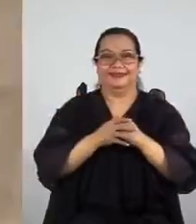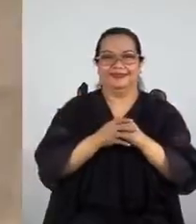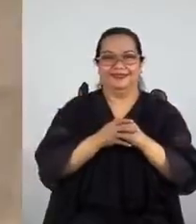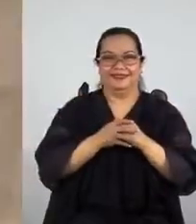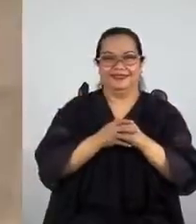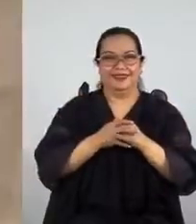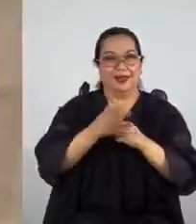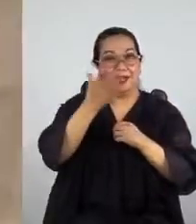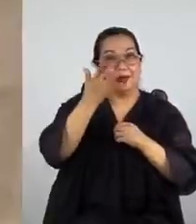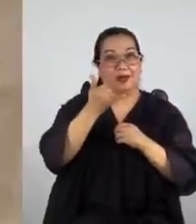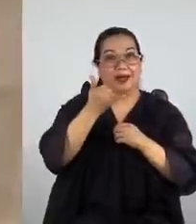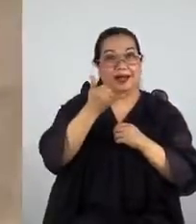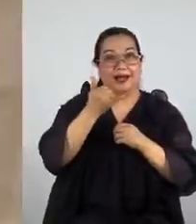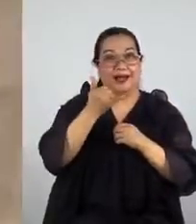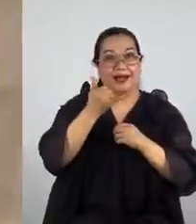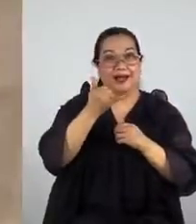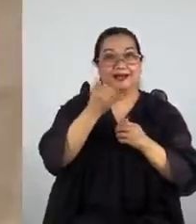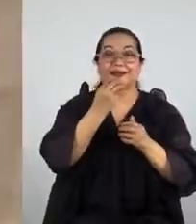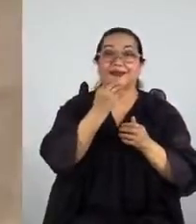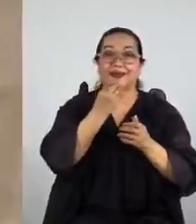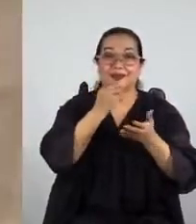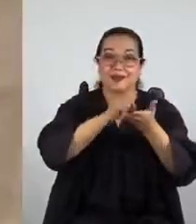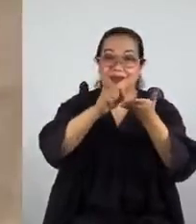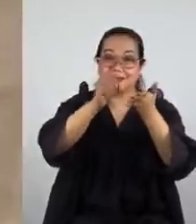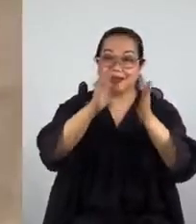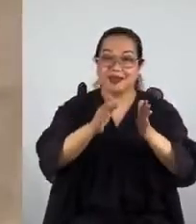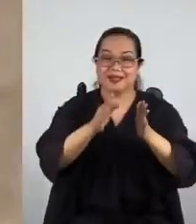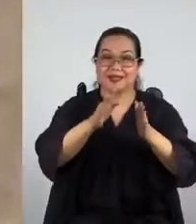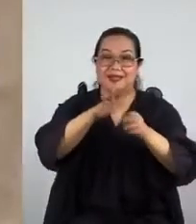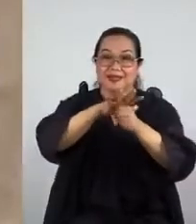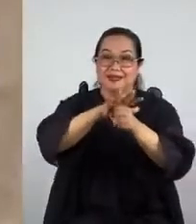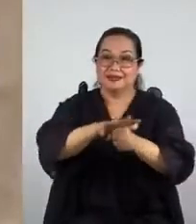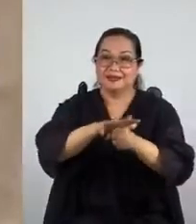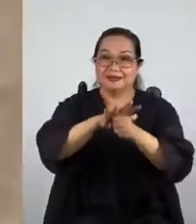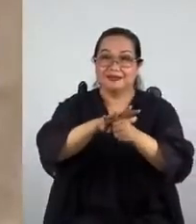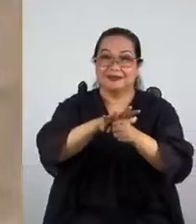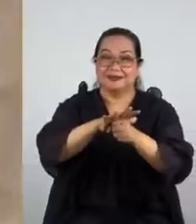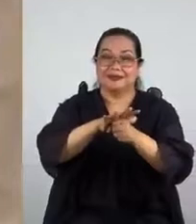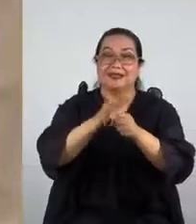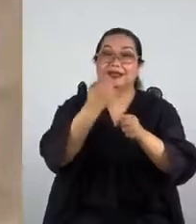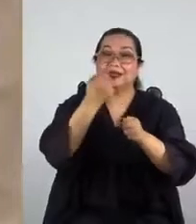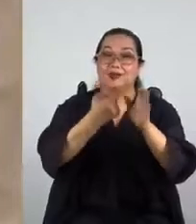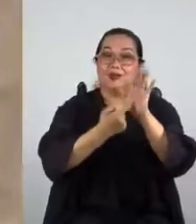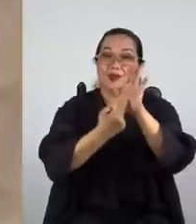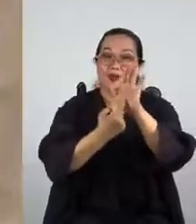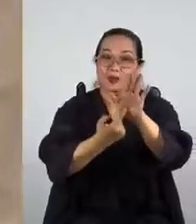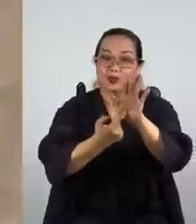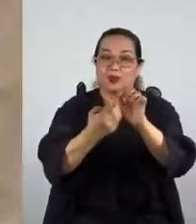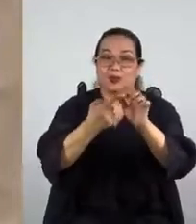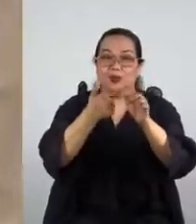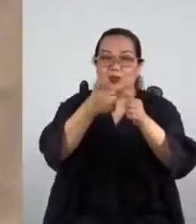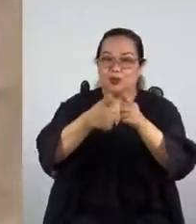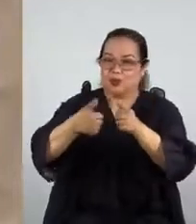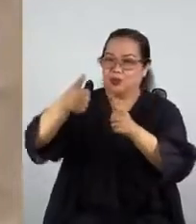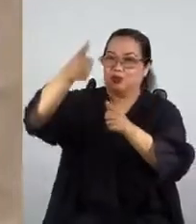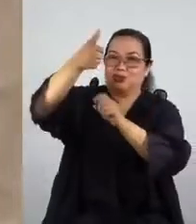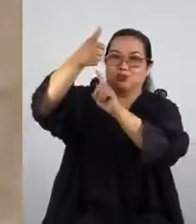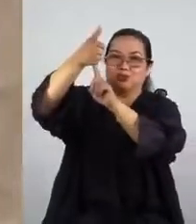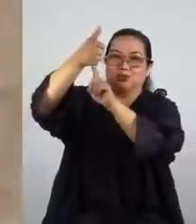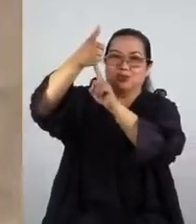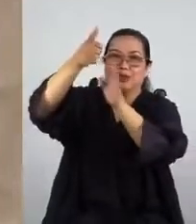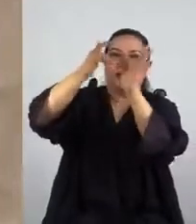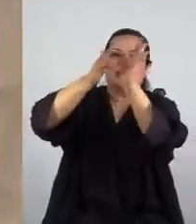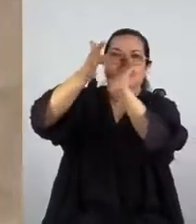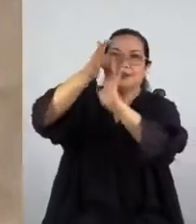This was why the writer of Hebrews stressed the supremacy of Christ, the superiority